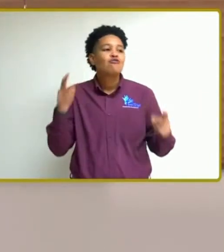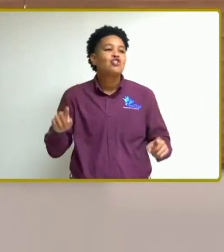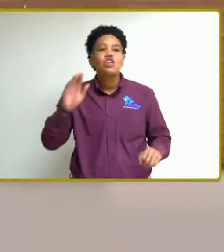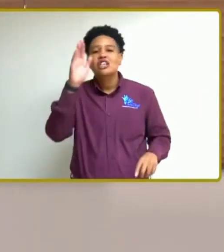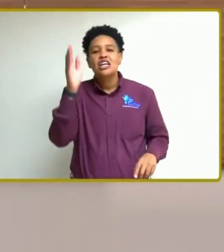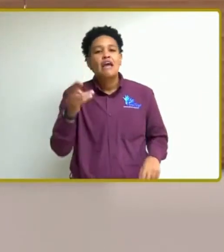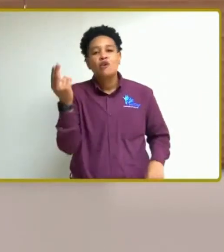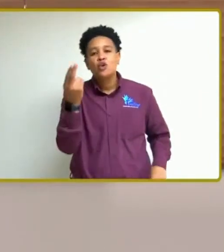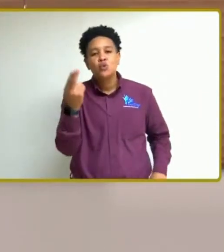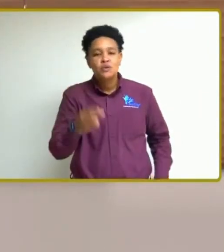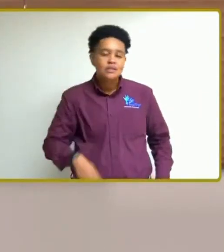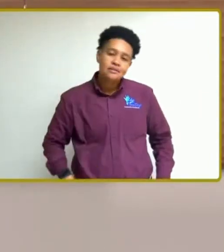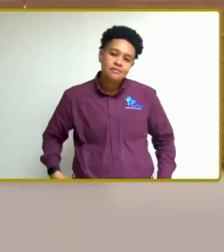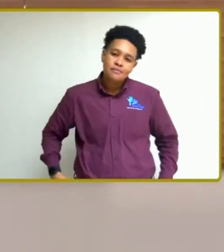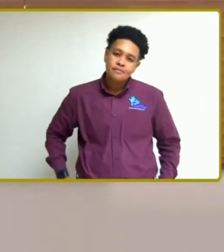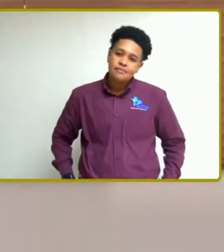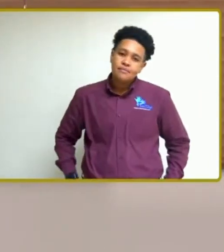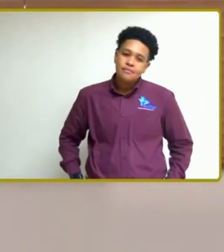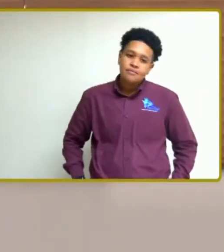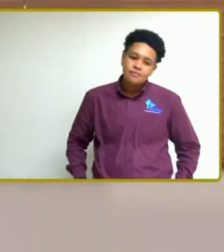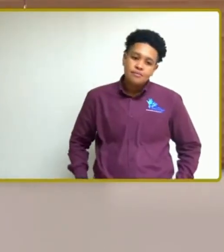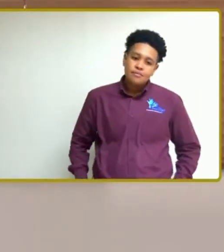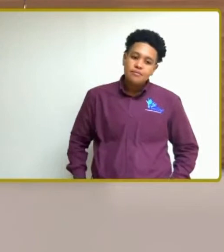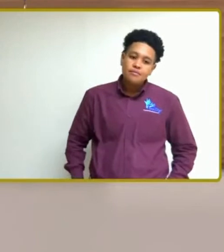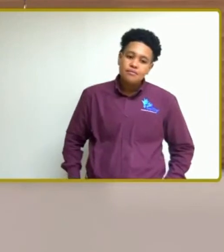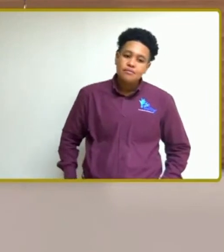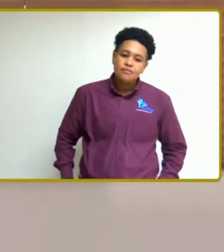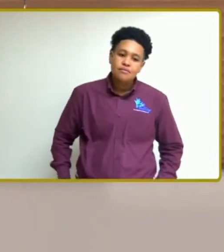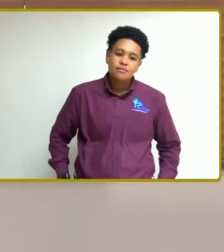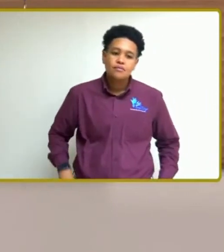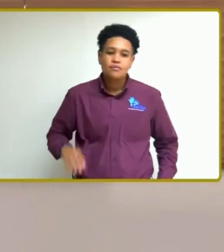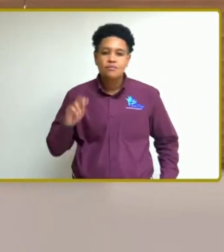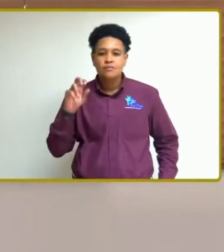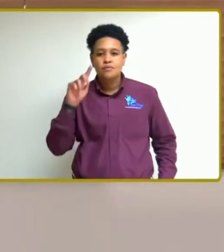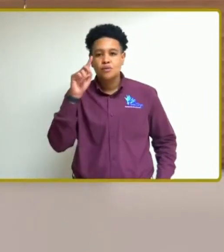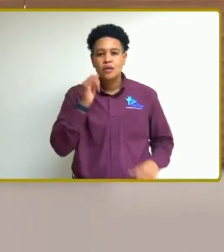used. All right, Owen, we'll allow one last question from you.